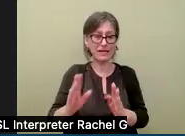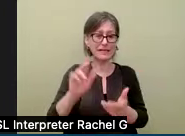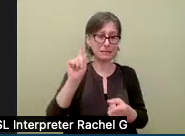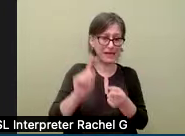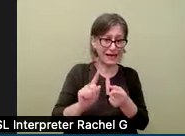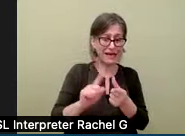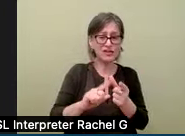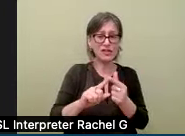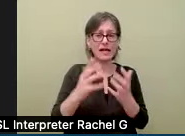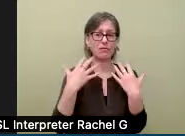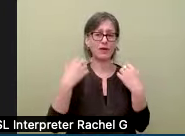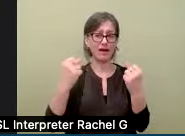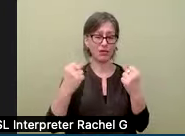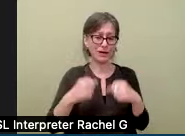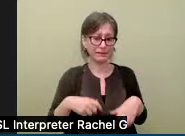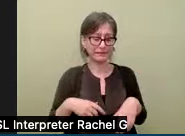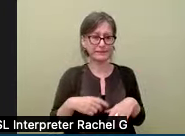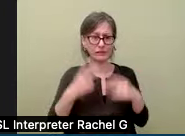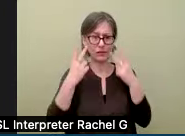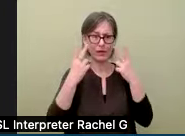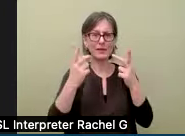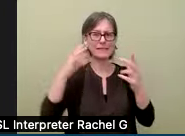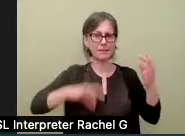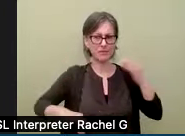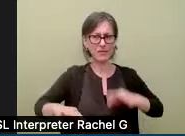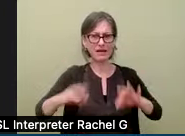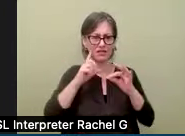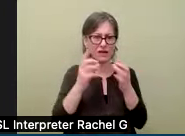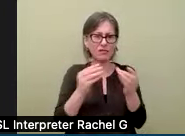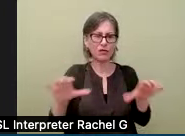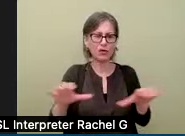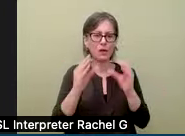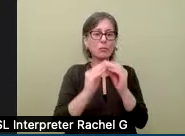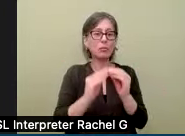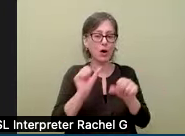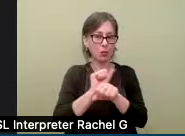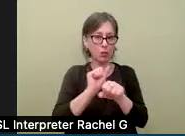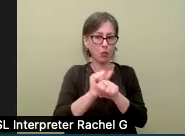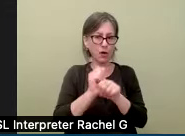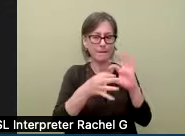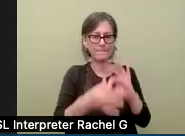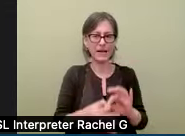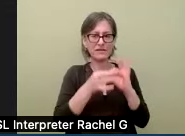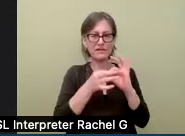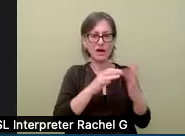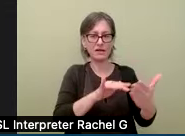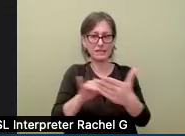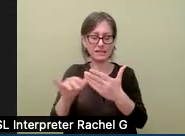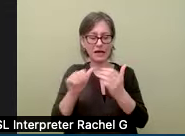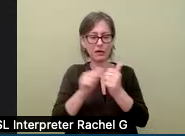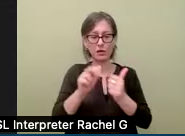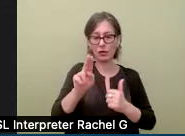and recovery planning. And we see there's a huge benefit to expanding this work because based on a study with the USGS